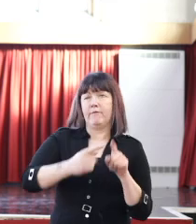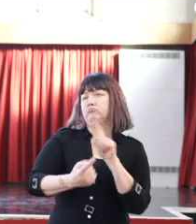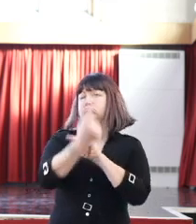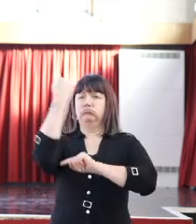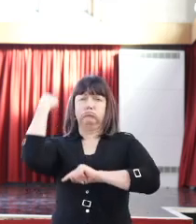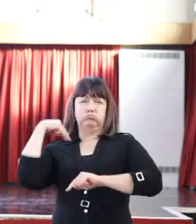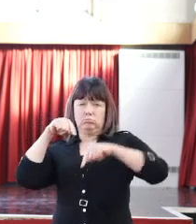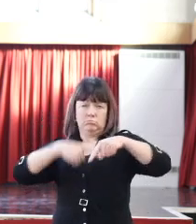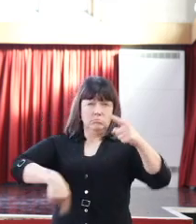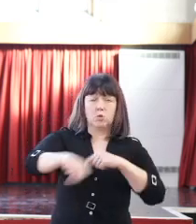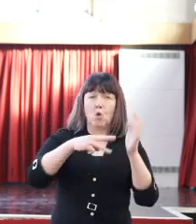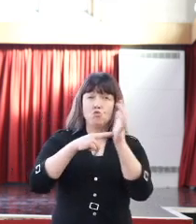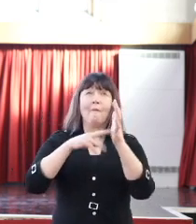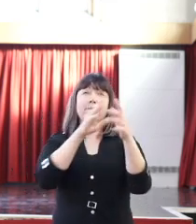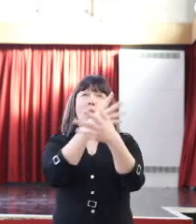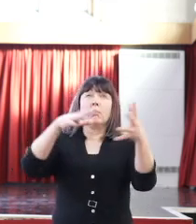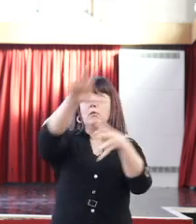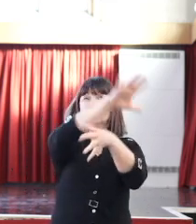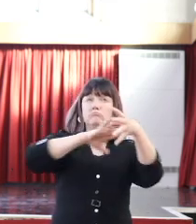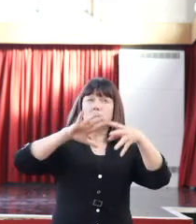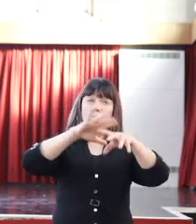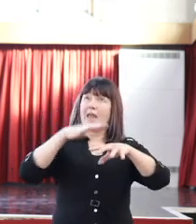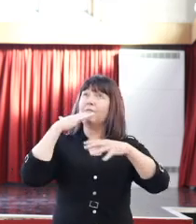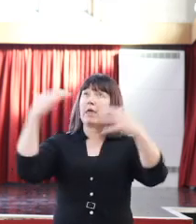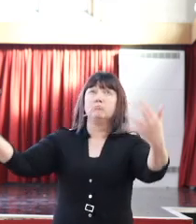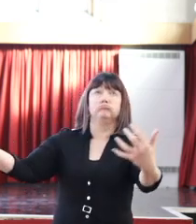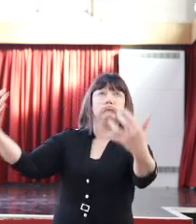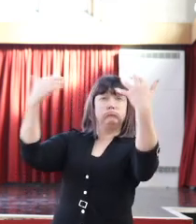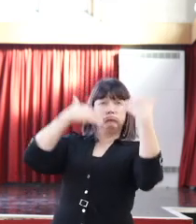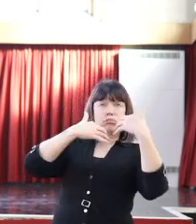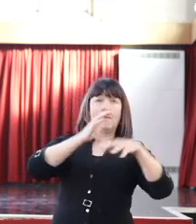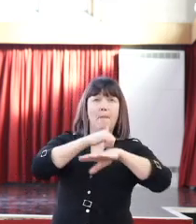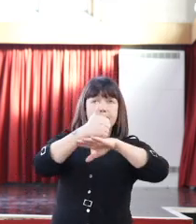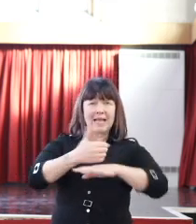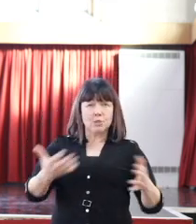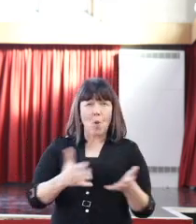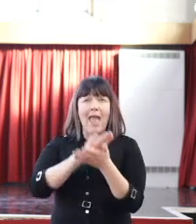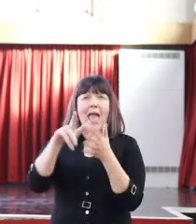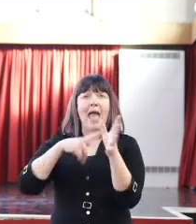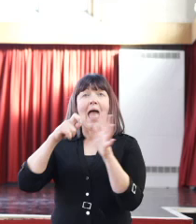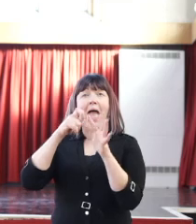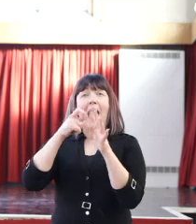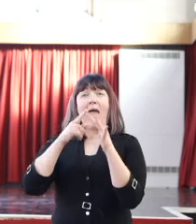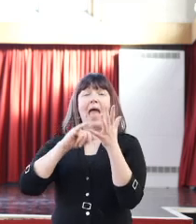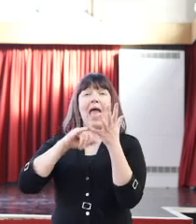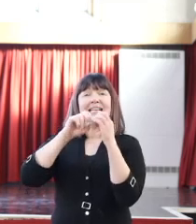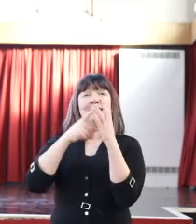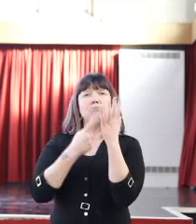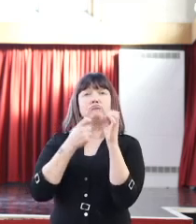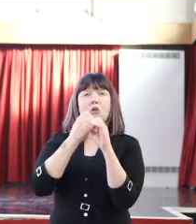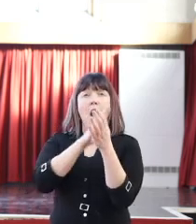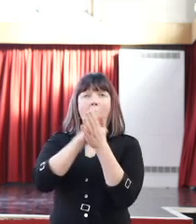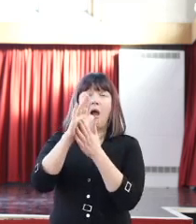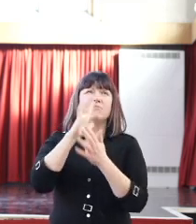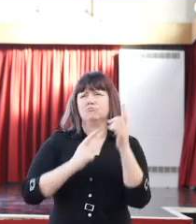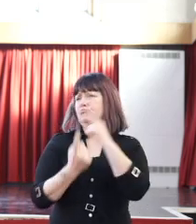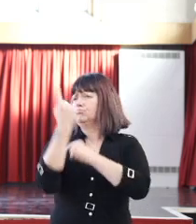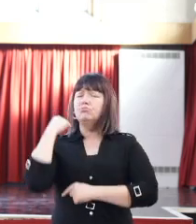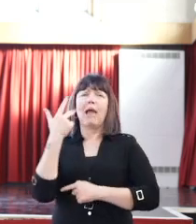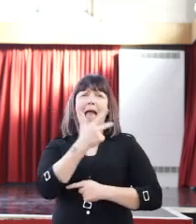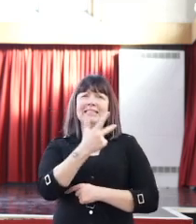whole continent, with prehistoric footprints discovered at Haysborough. And in AD 30, Norfolk was home to the Iceni